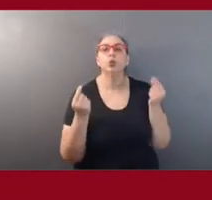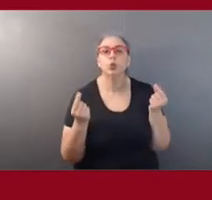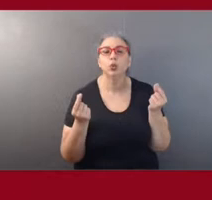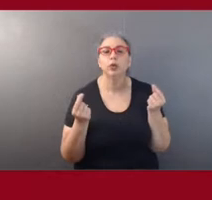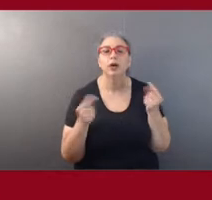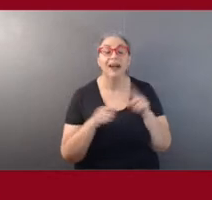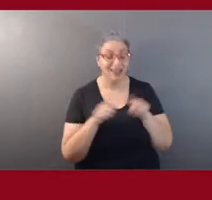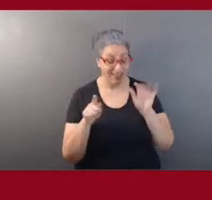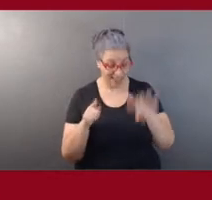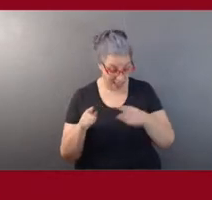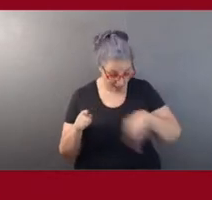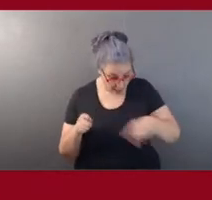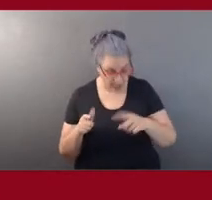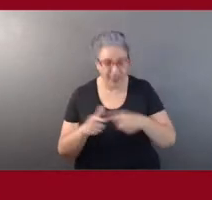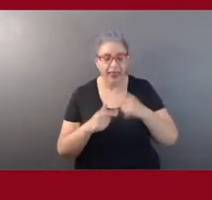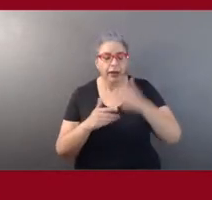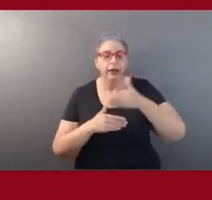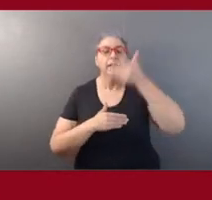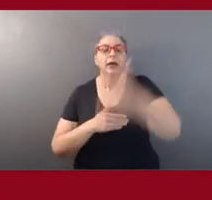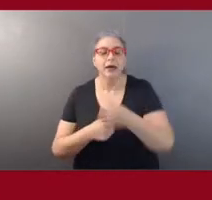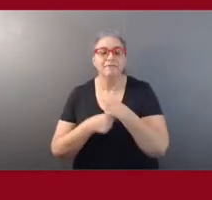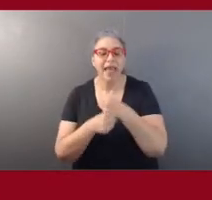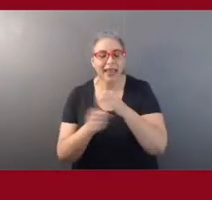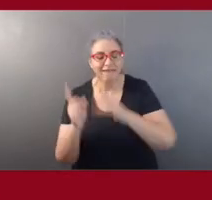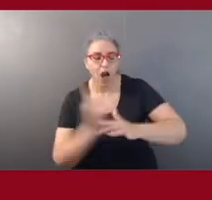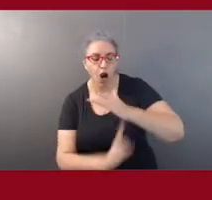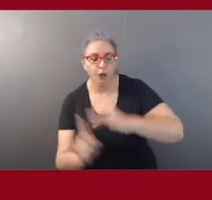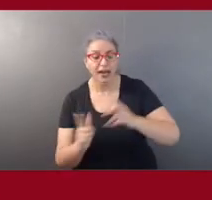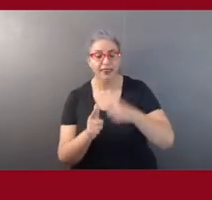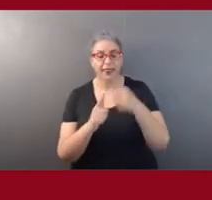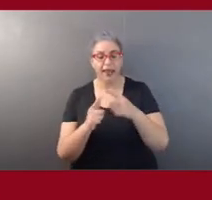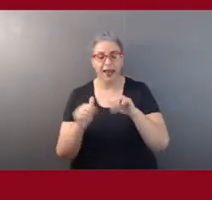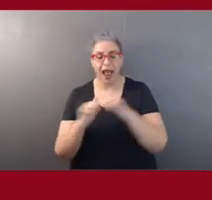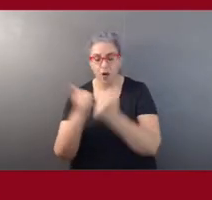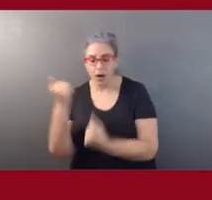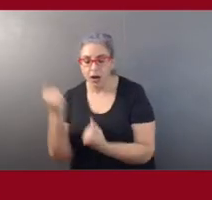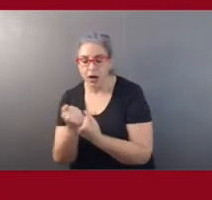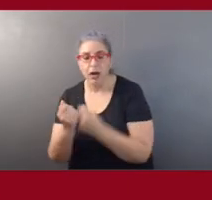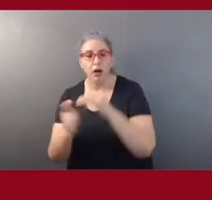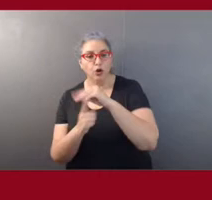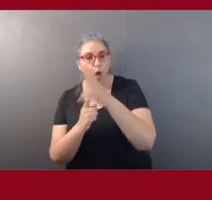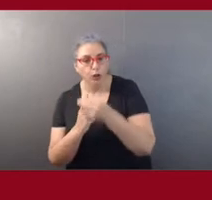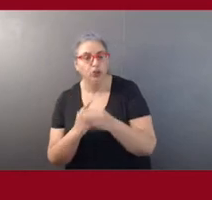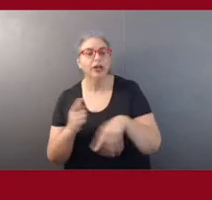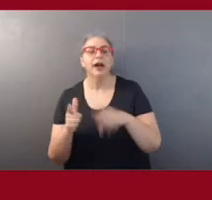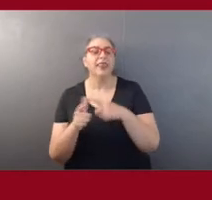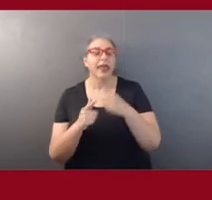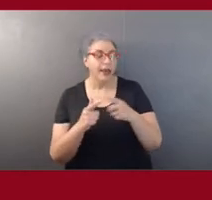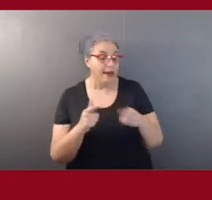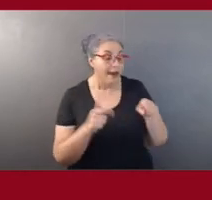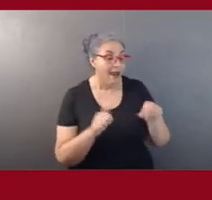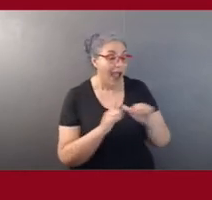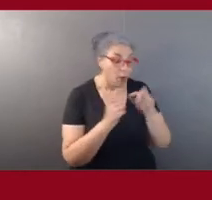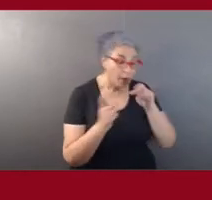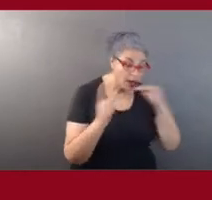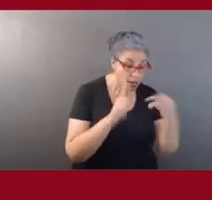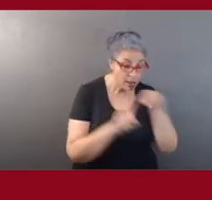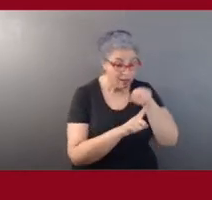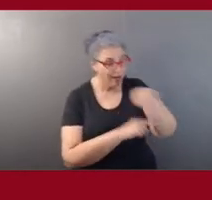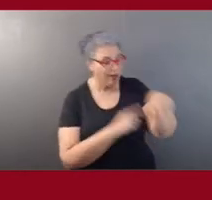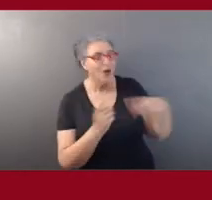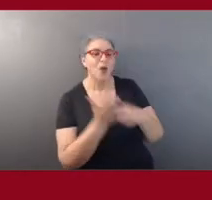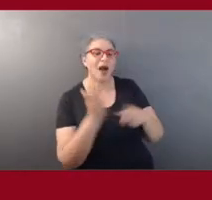an environment, and how are you supplementing culture, and how are we looking at the, like the, everything that Bree is saying, and how are we building out from